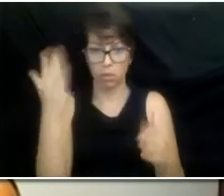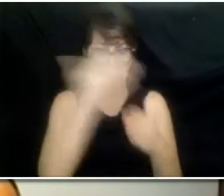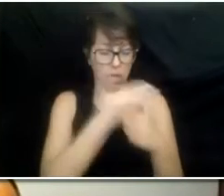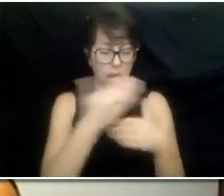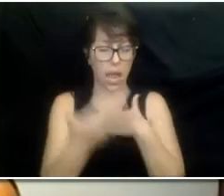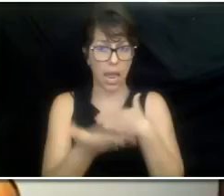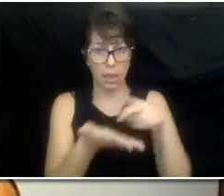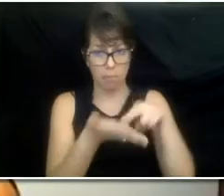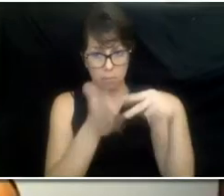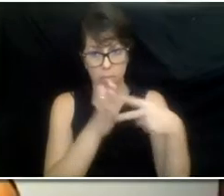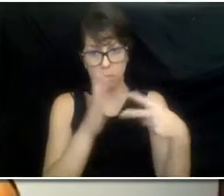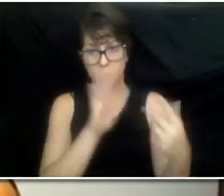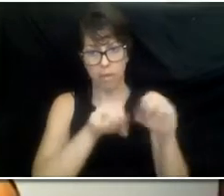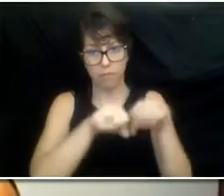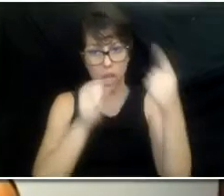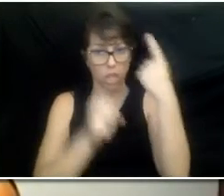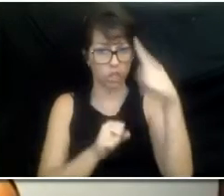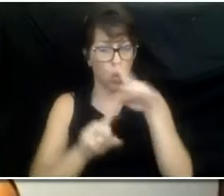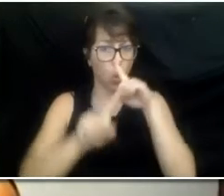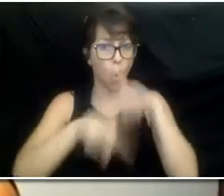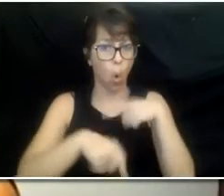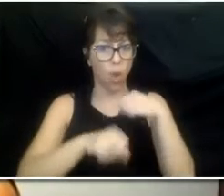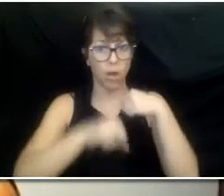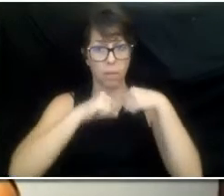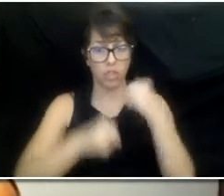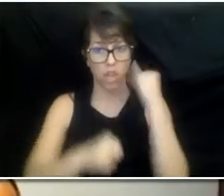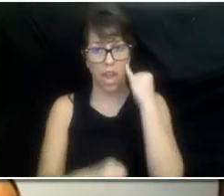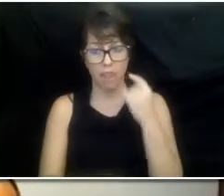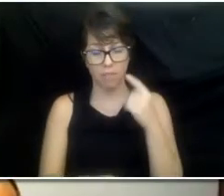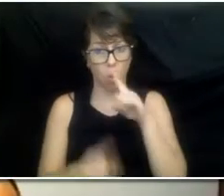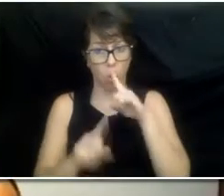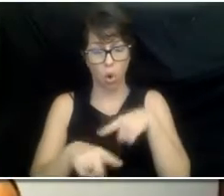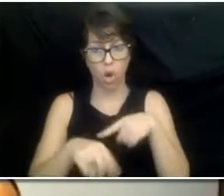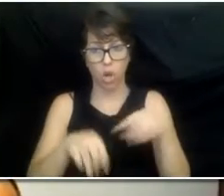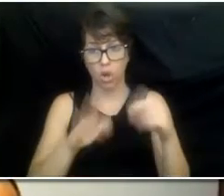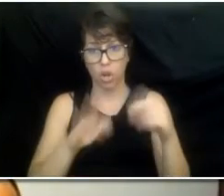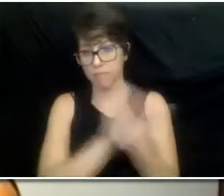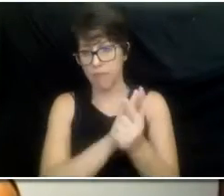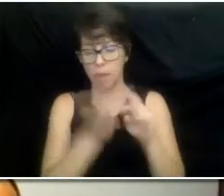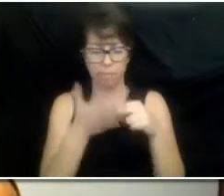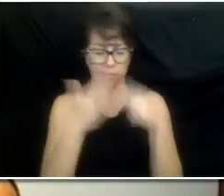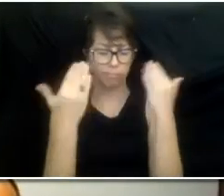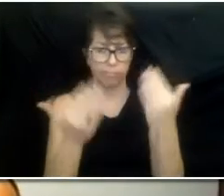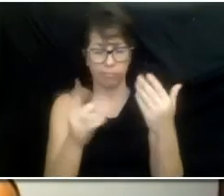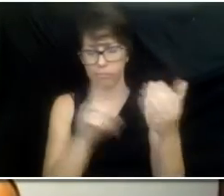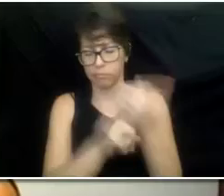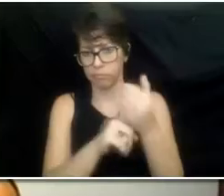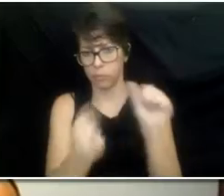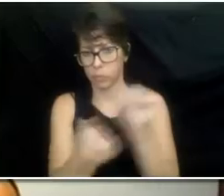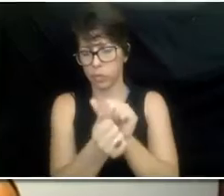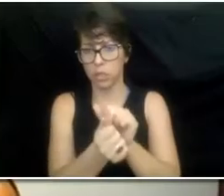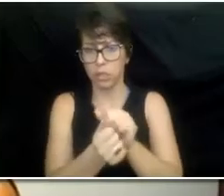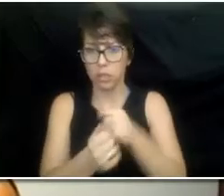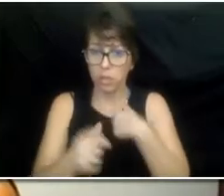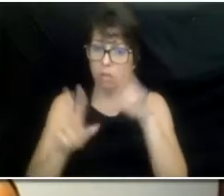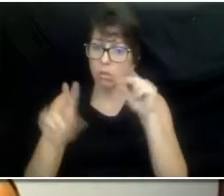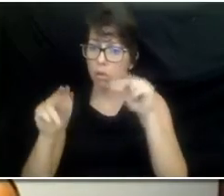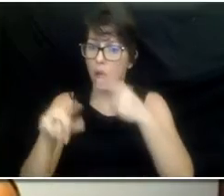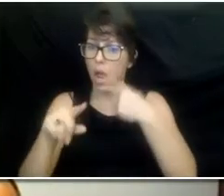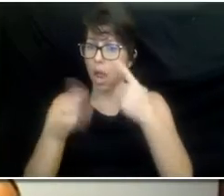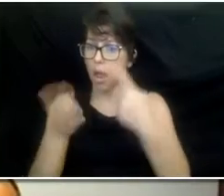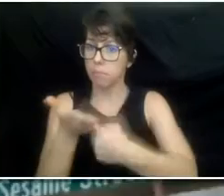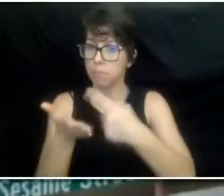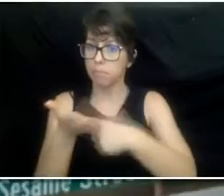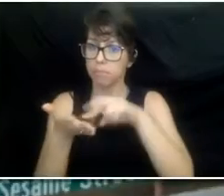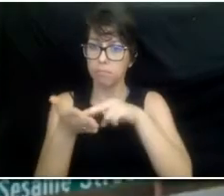a felony complaint or domestic misdemeanor domestic violence misdemeanor a felony complaint is a must arrest